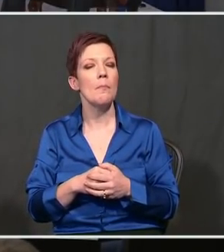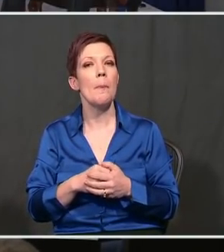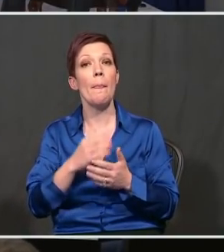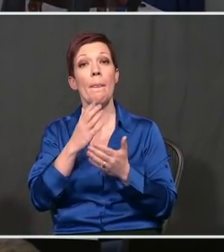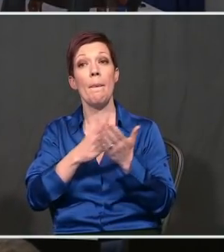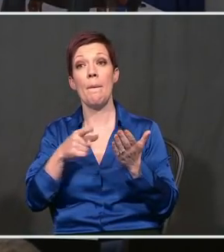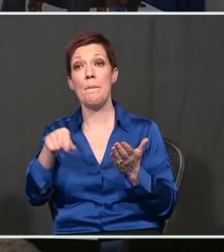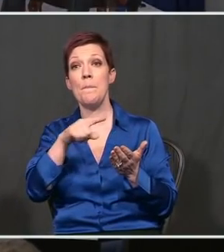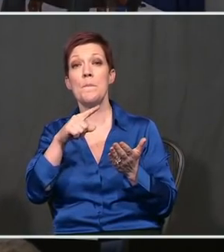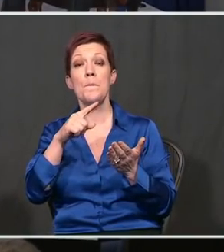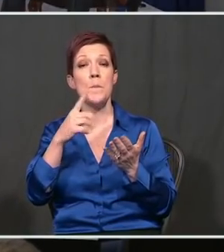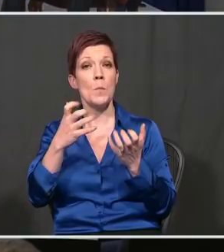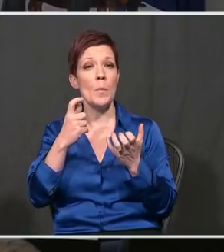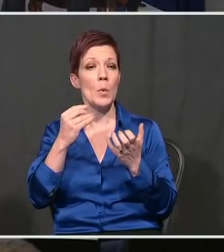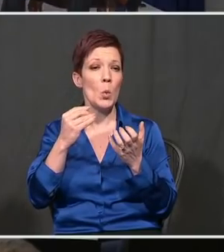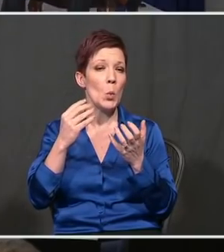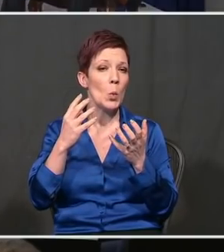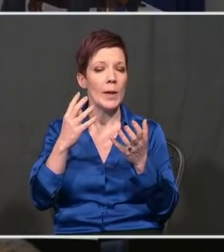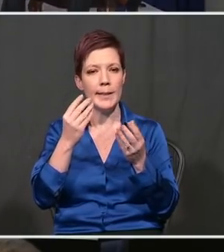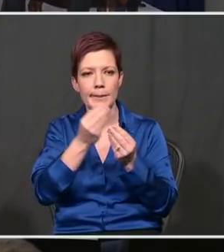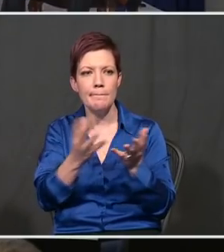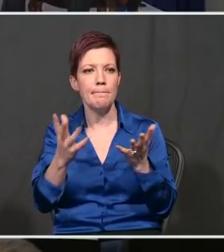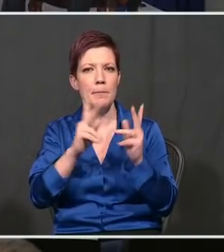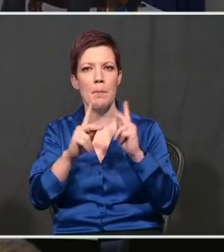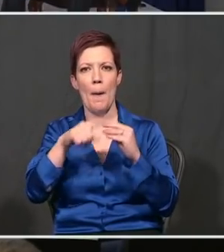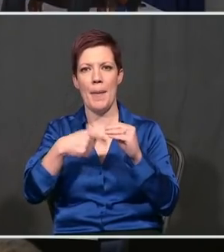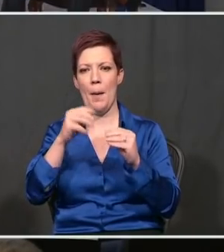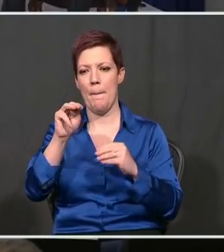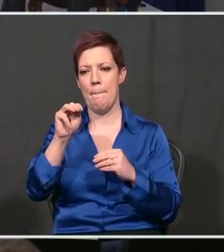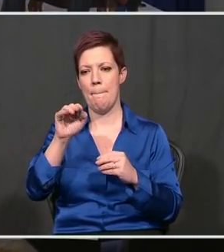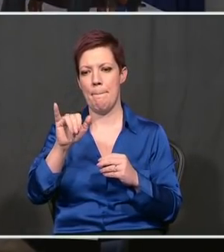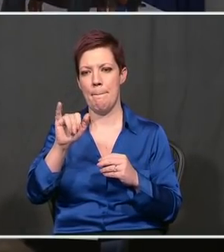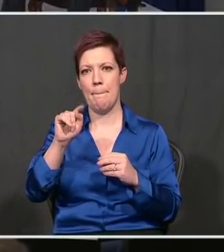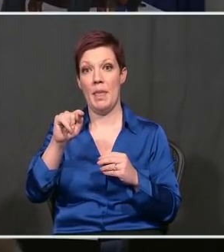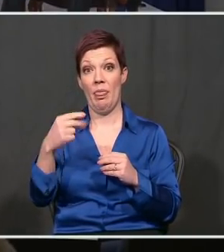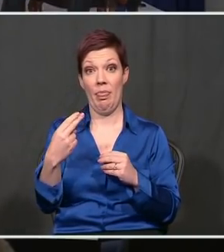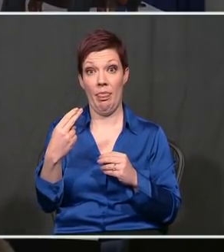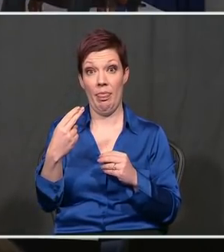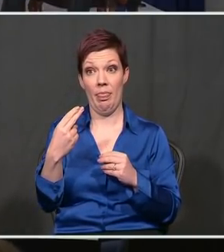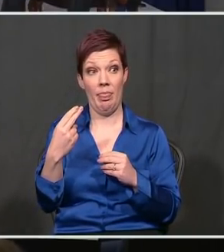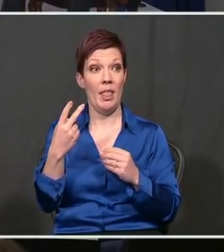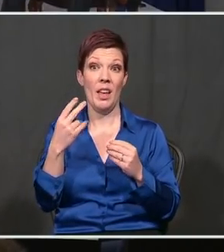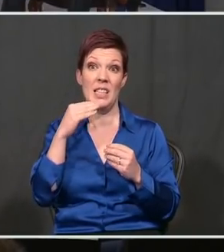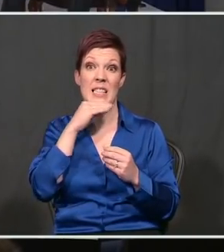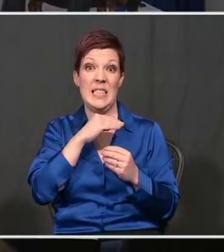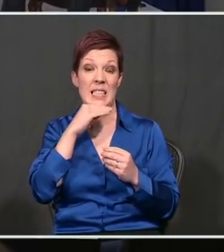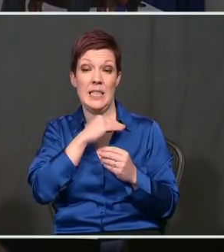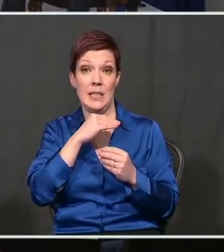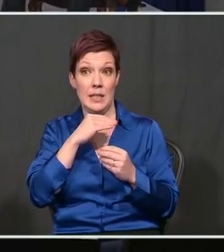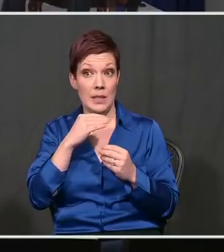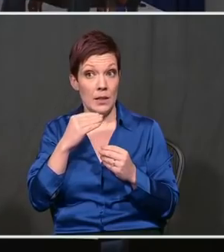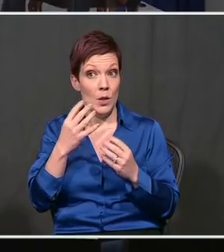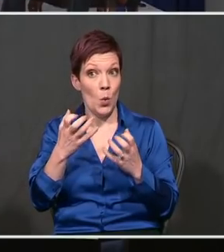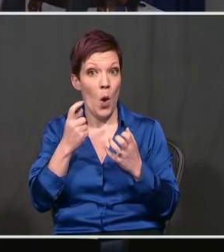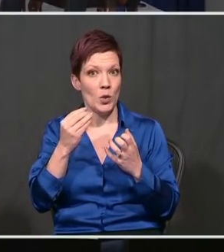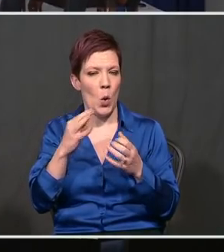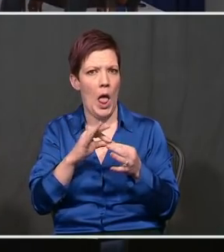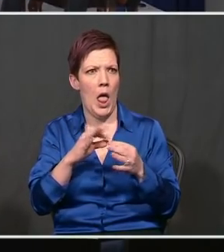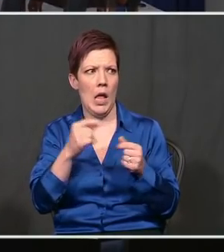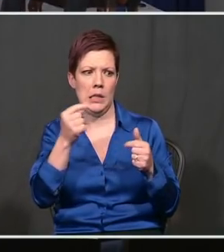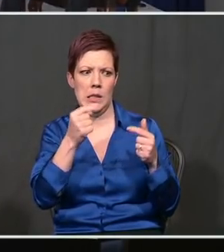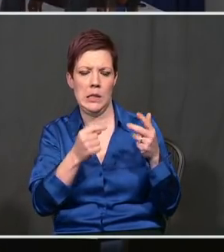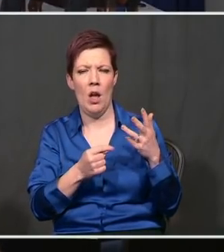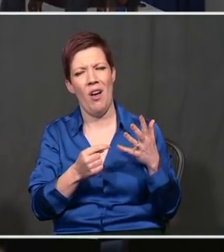Any myths you want to bust? Oh, man. Come on. How much time do you have? We only have, I think,